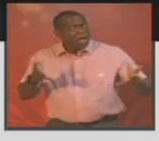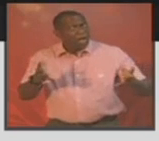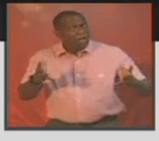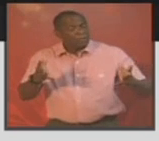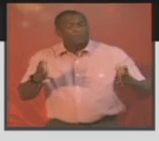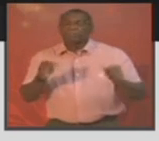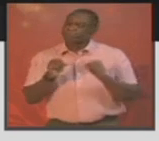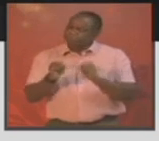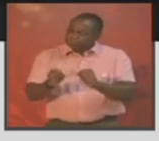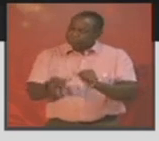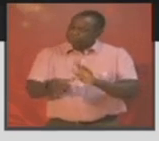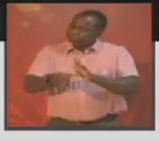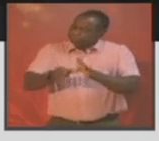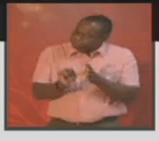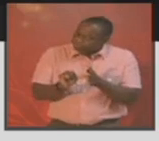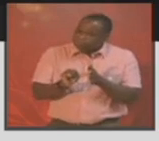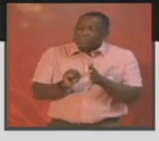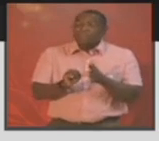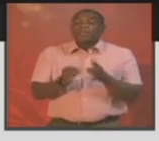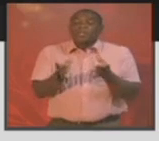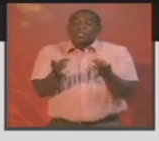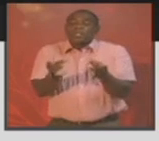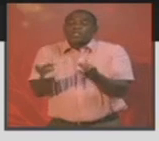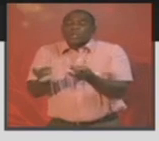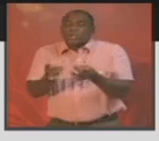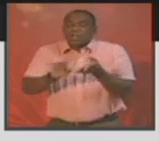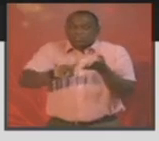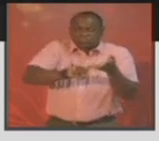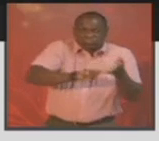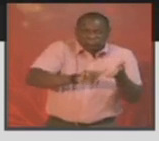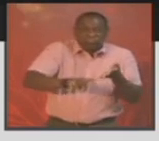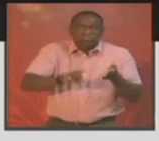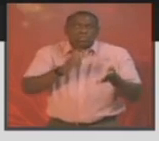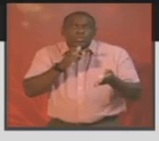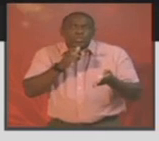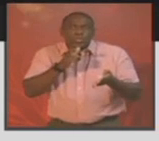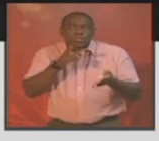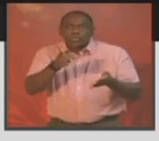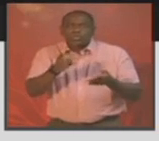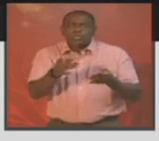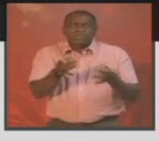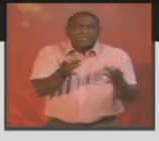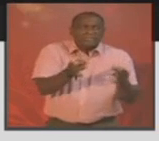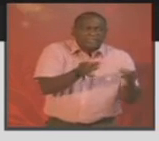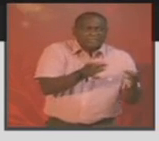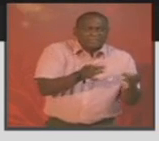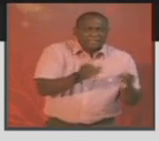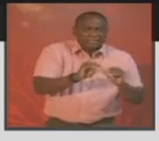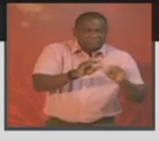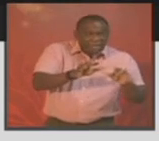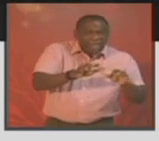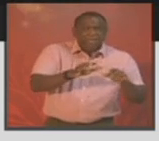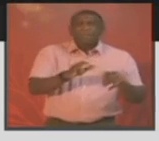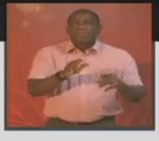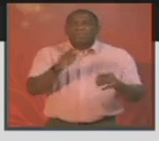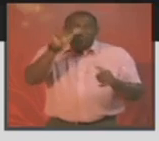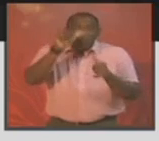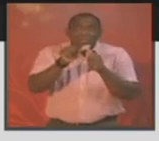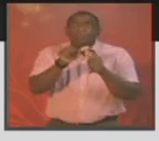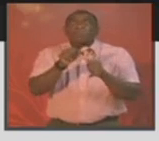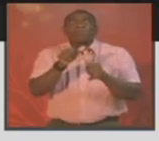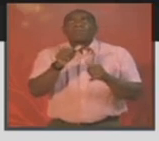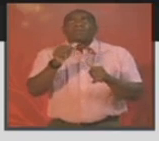the contact tracing and of the recollections of those individuals who are positive on where they've